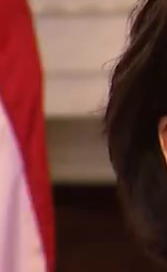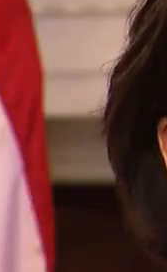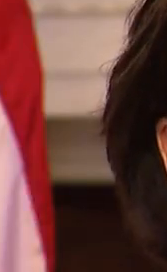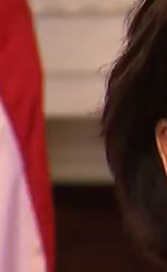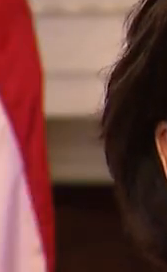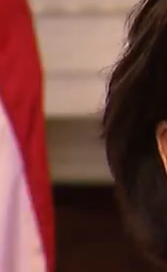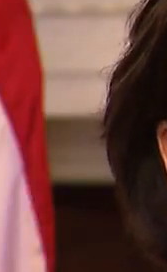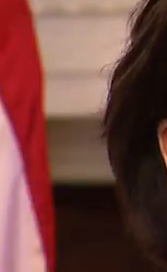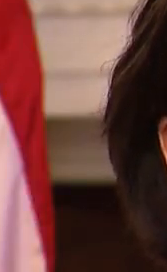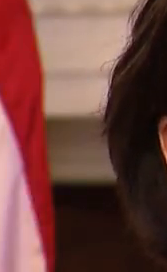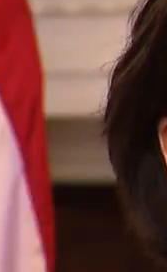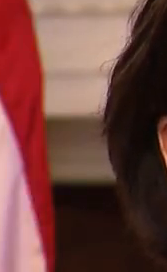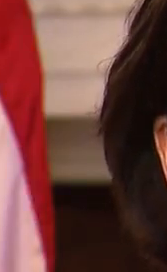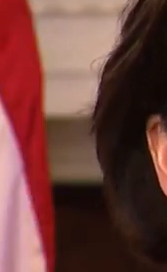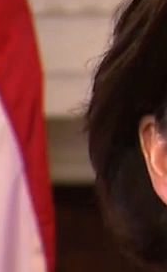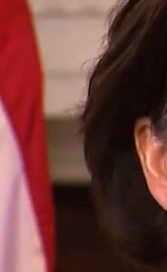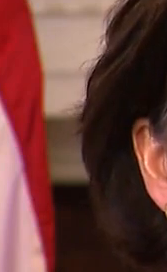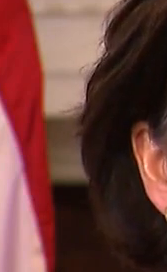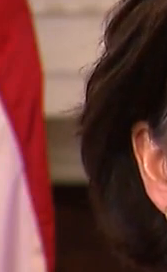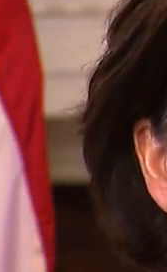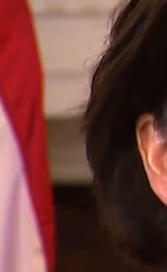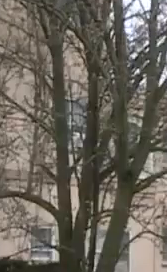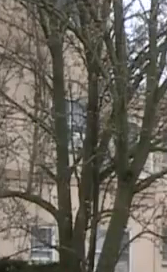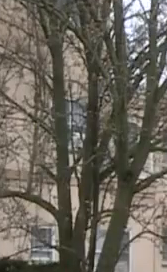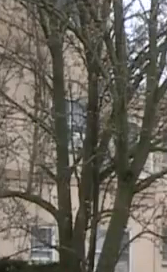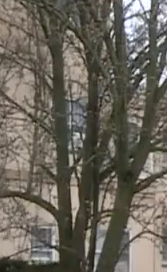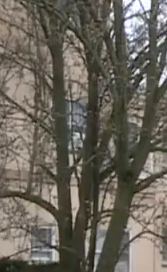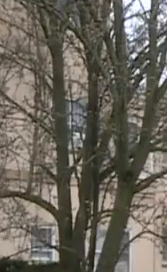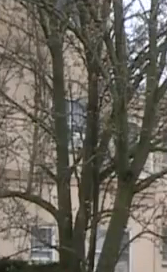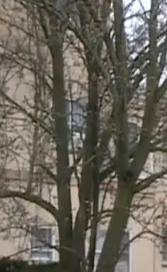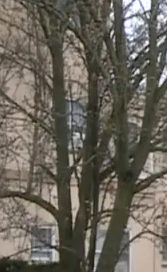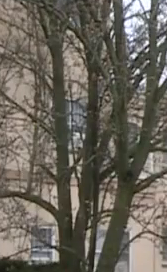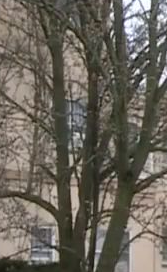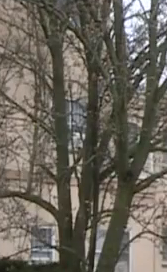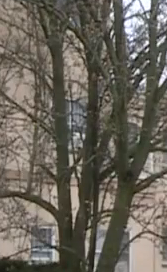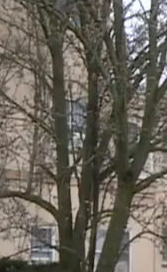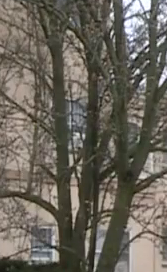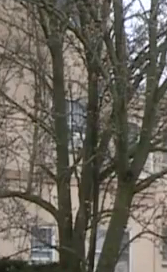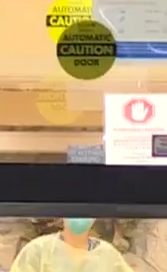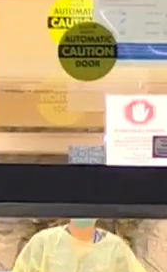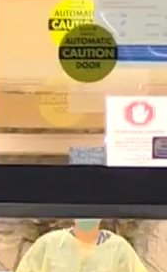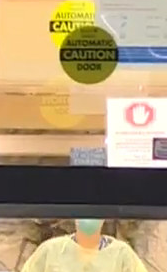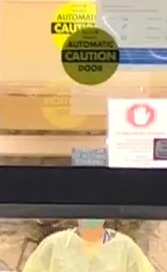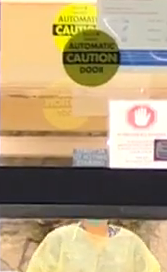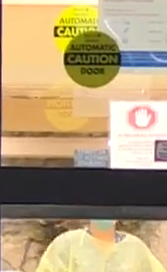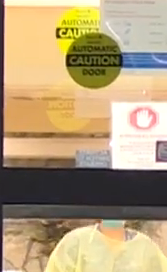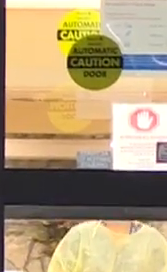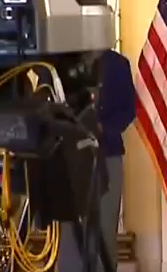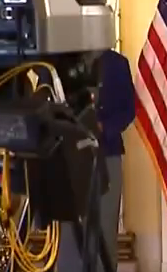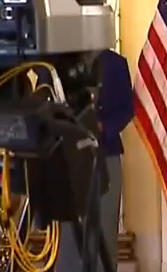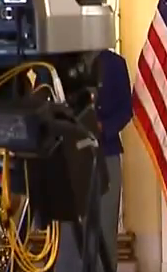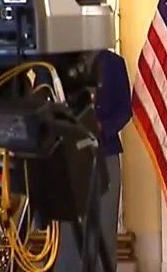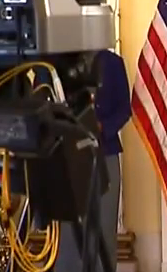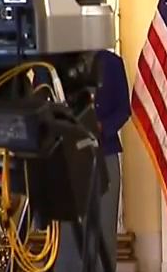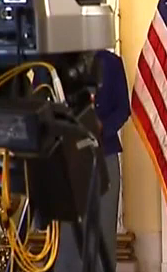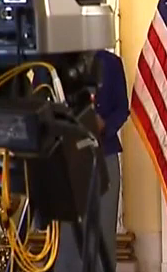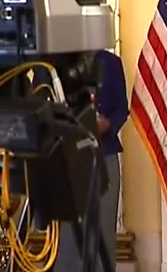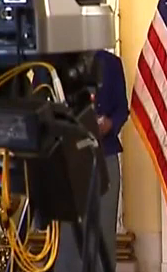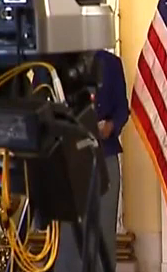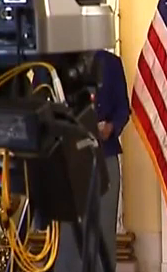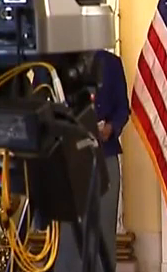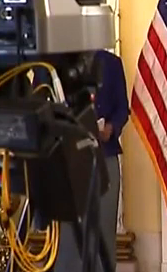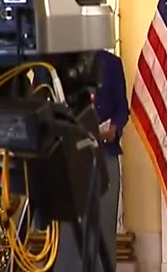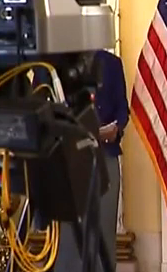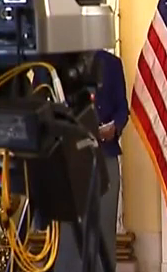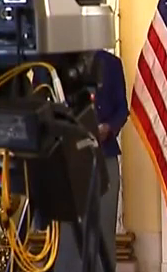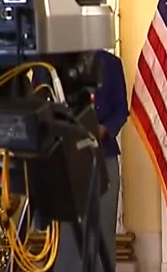the governor announced three more deaths, all at nursing facilities, bringing the total deaths in Rhode Island to 30. The governor asking those